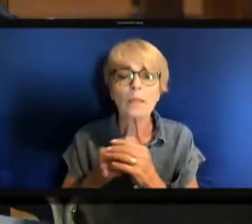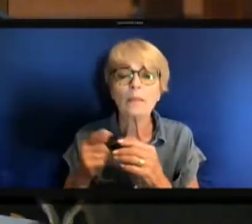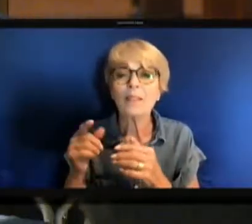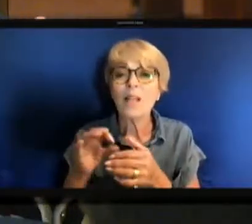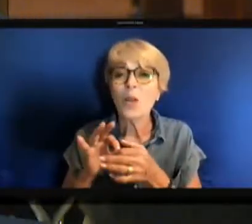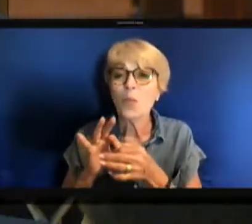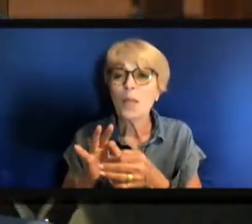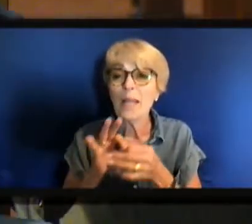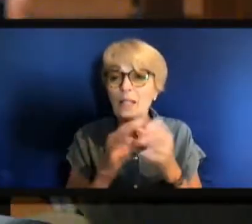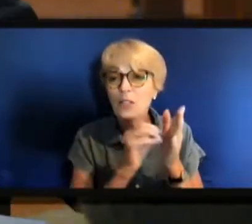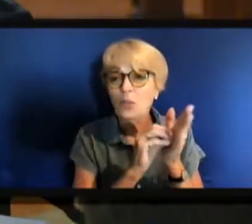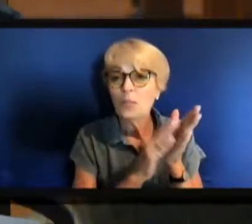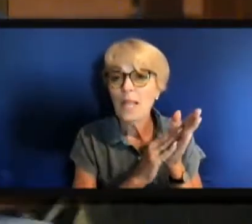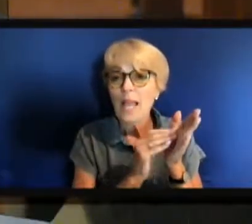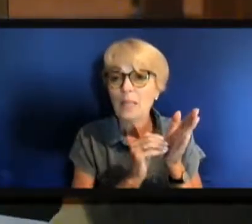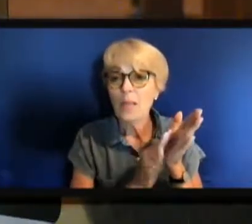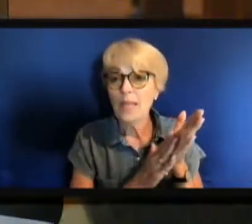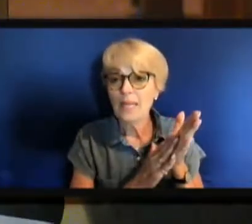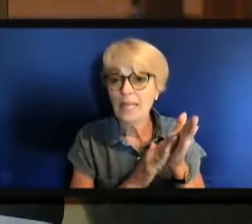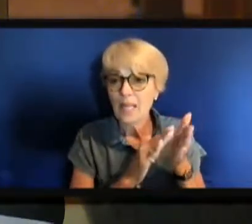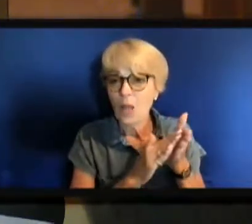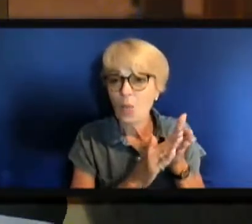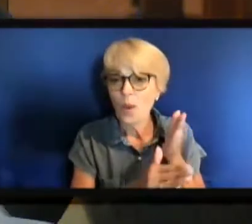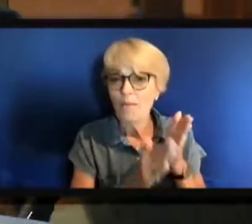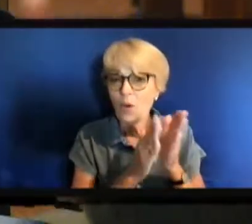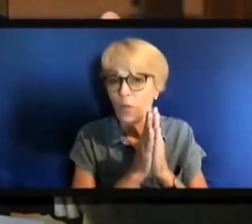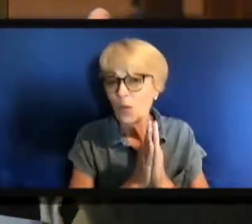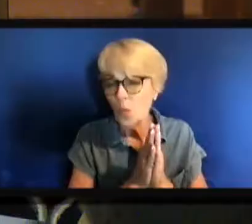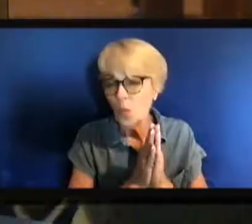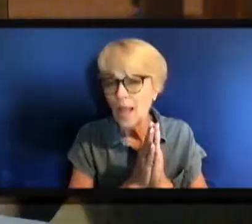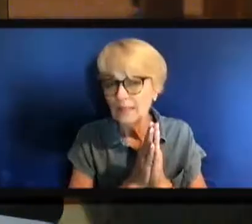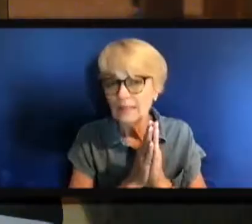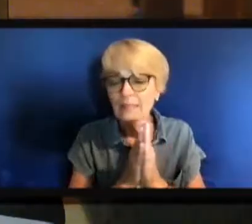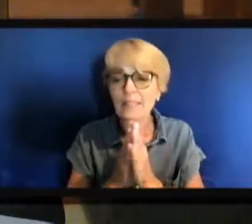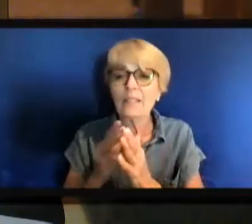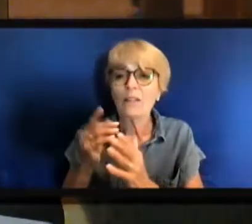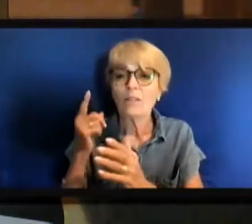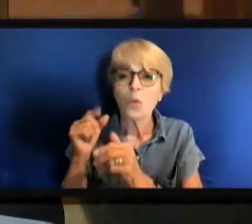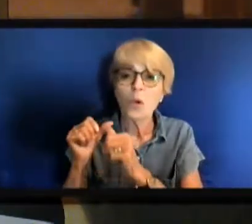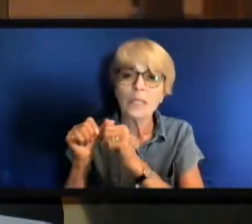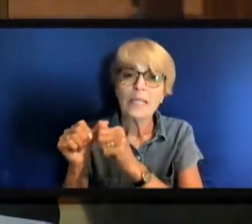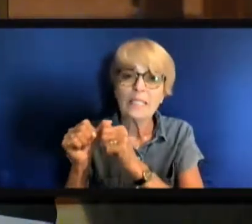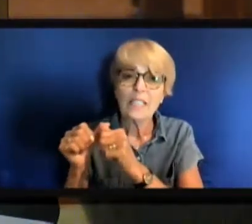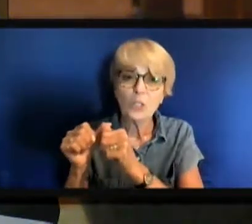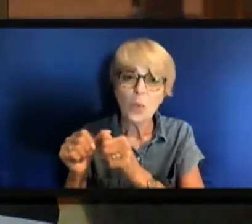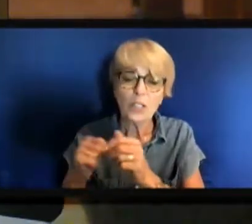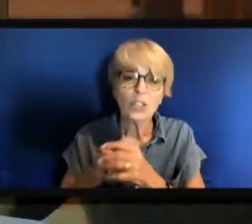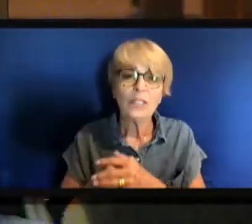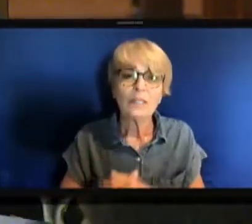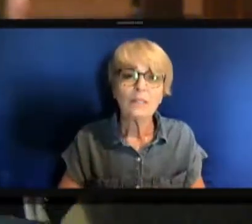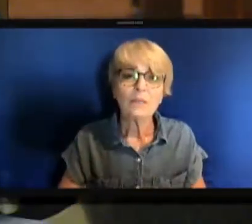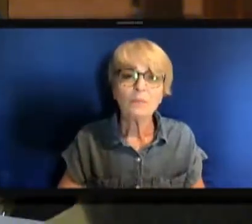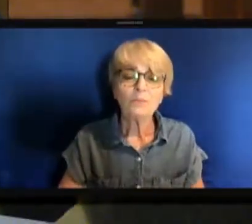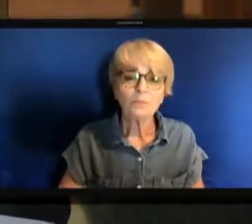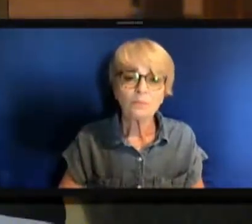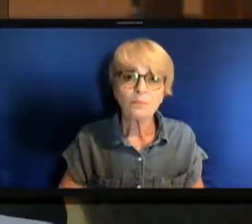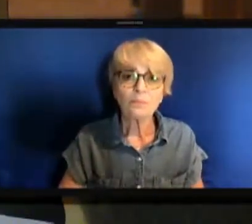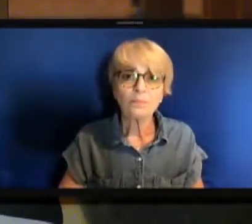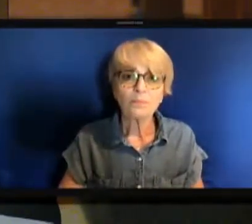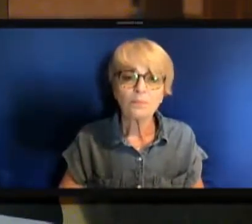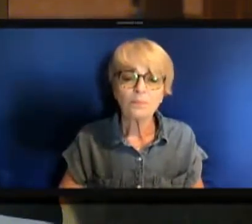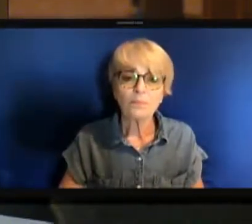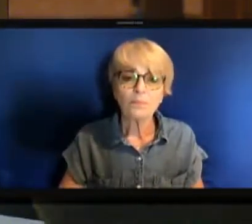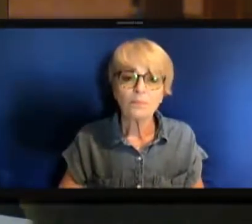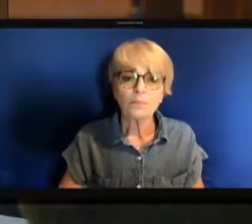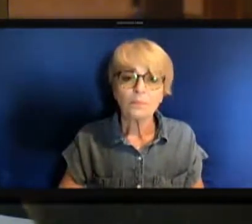documenting, a waiver request that makes it to that stage, continuation is a fairly clear one to determine. And then the solicitor's